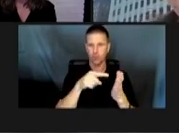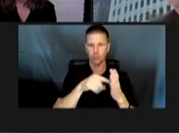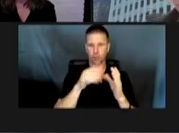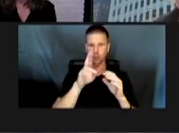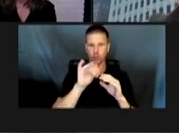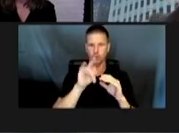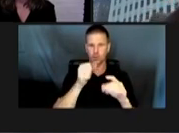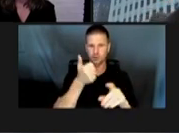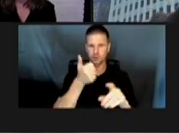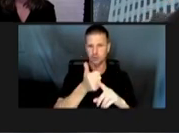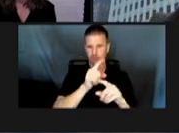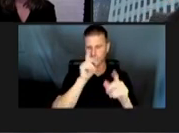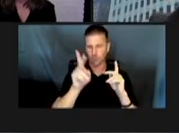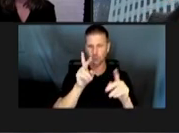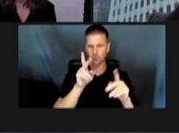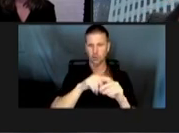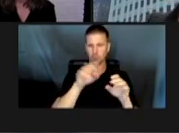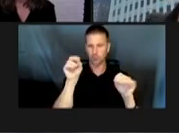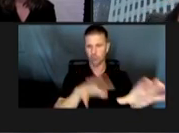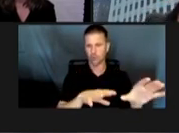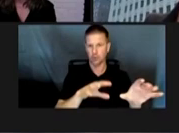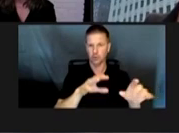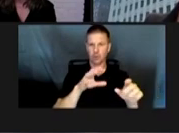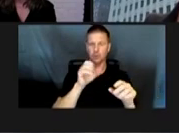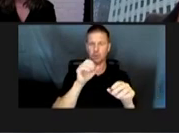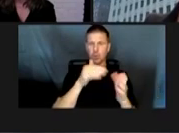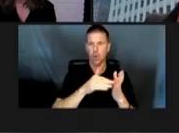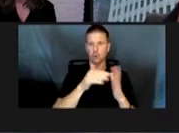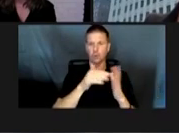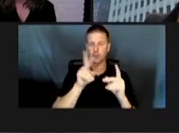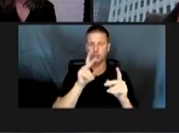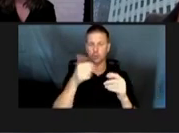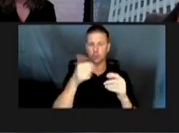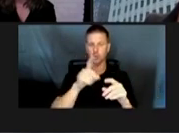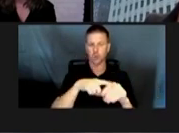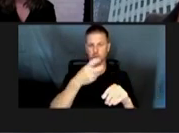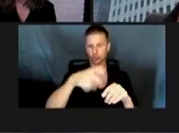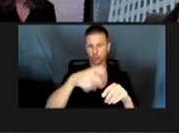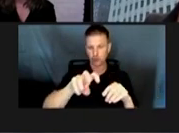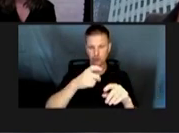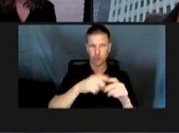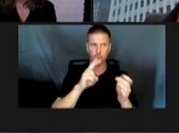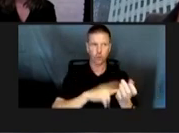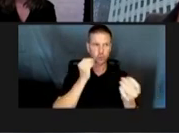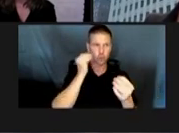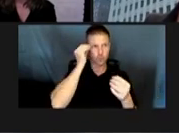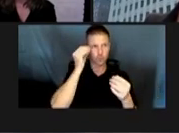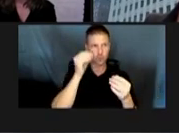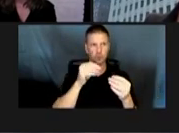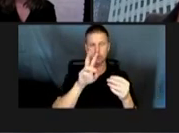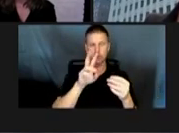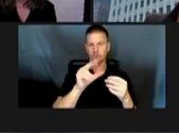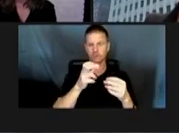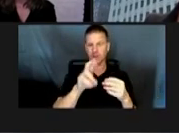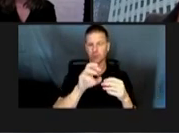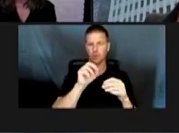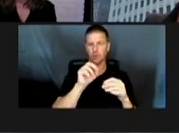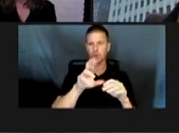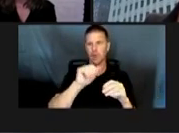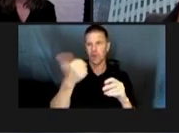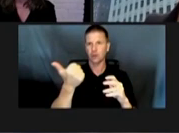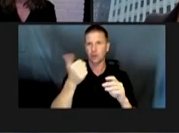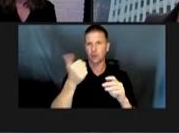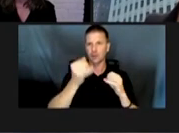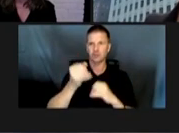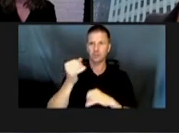for people to move into. And so often when people are trying to transition out of, say, a nursing home, vouchers or other